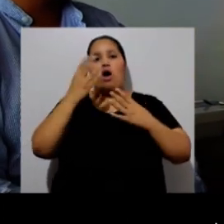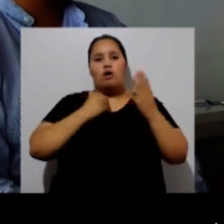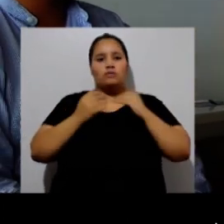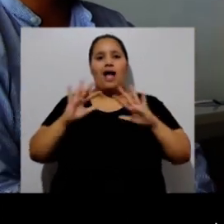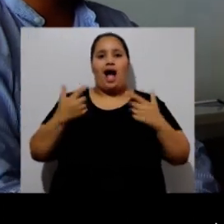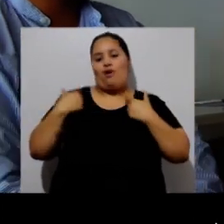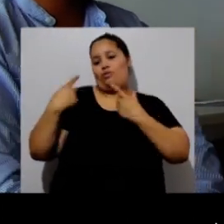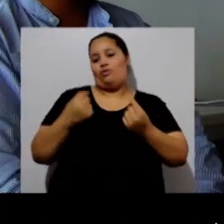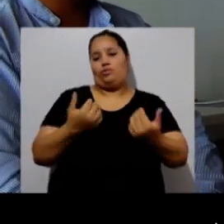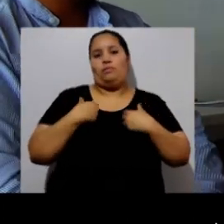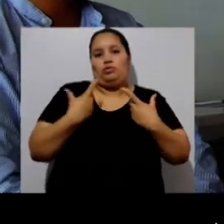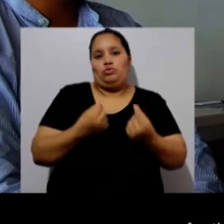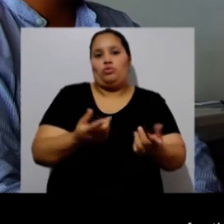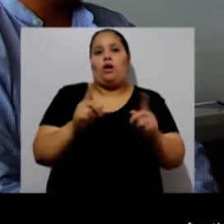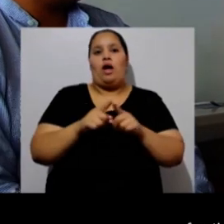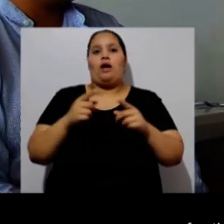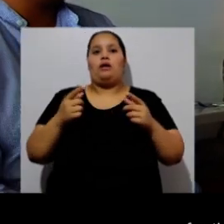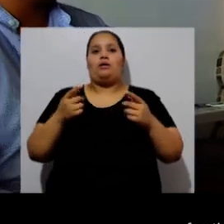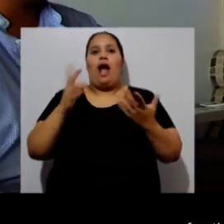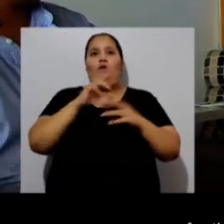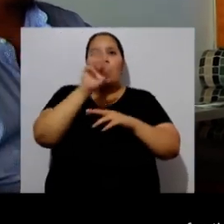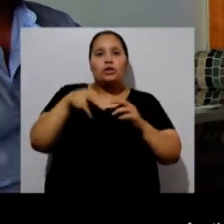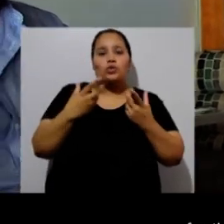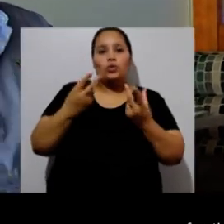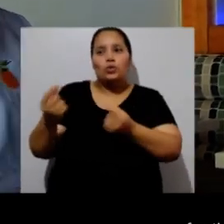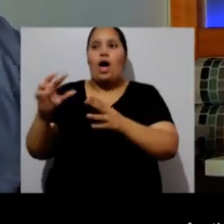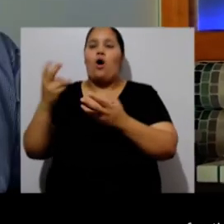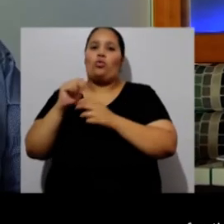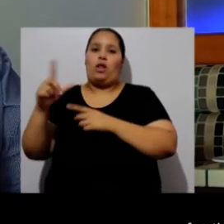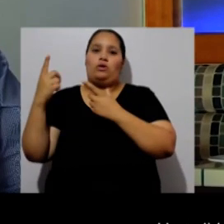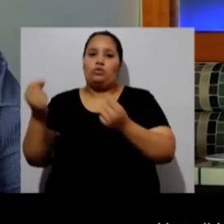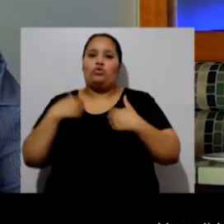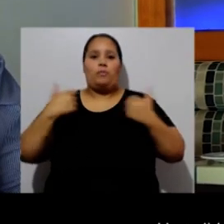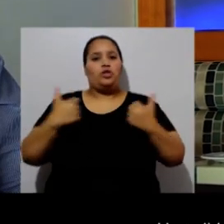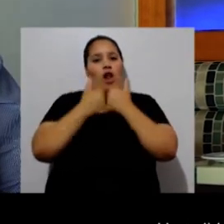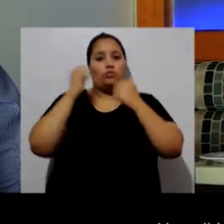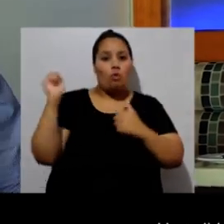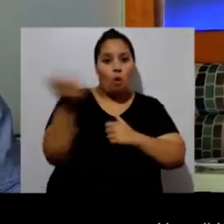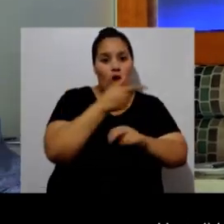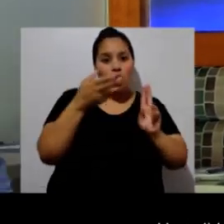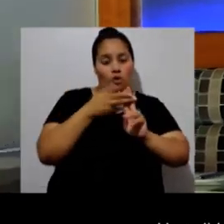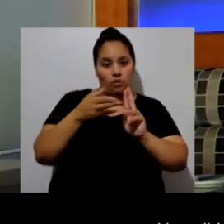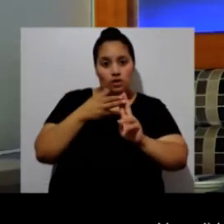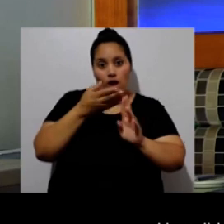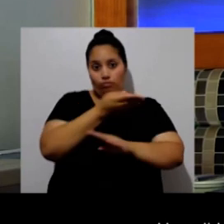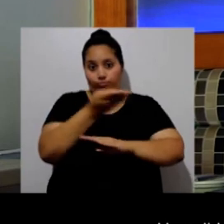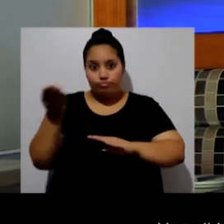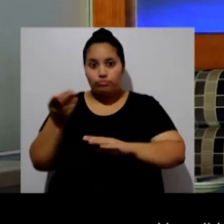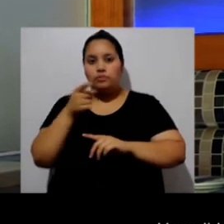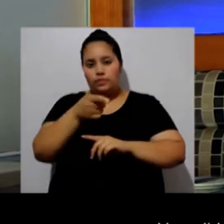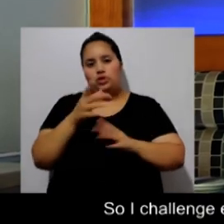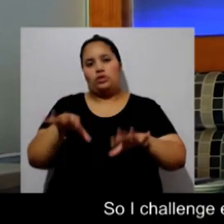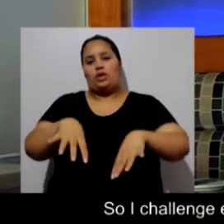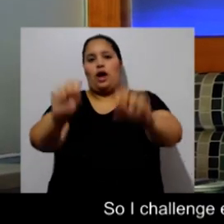am open and welcome, you know. For them to come ask me, how did I do it? How did Newlands do it? How did